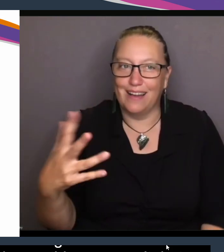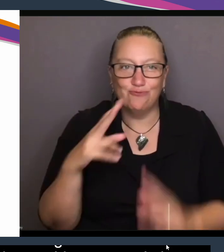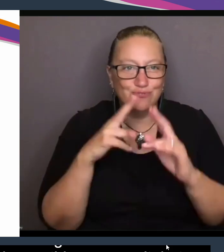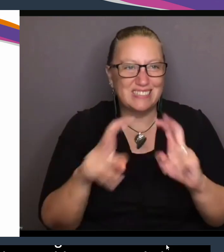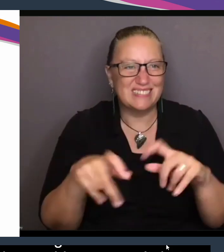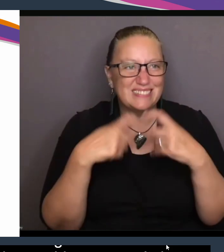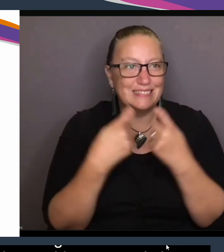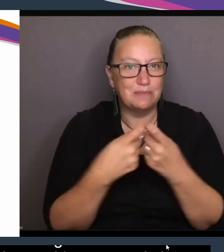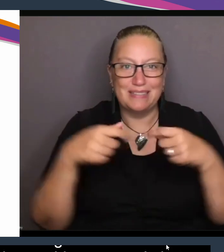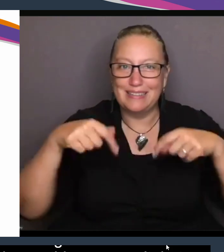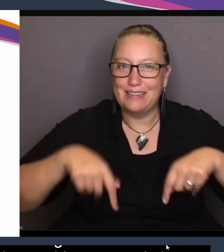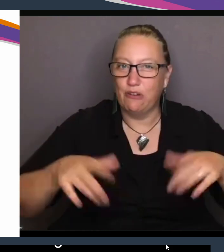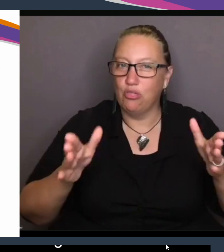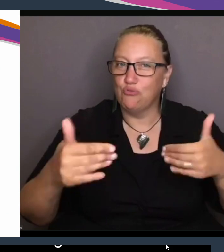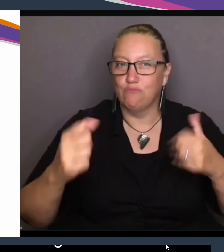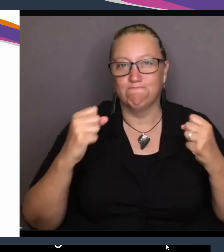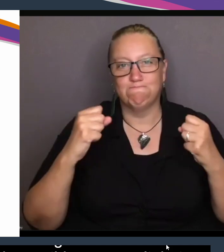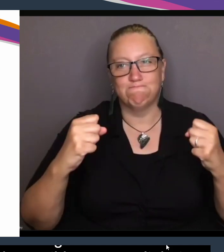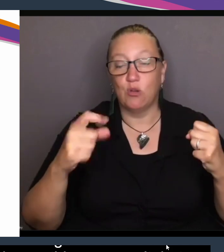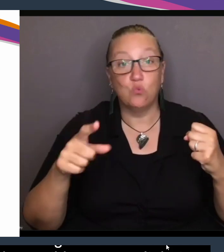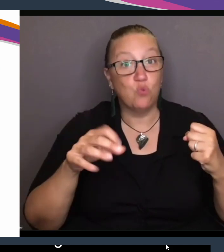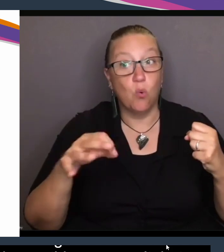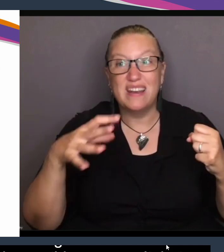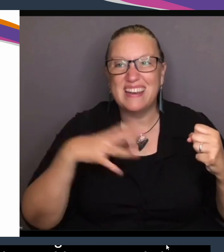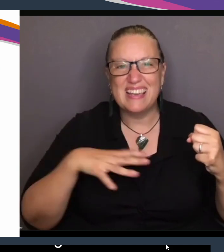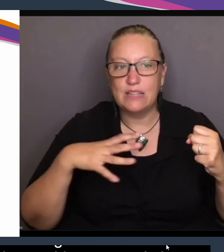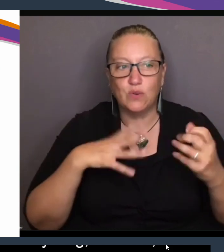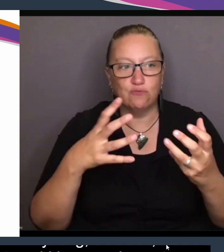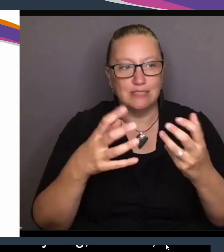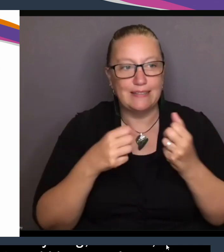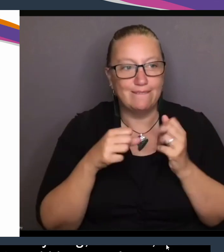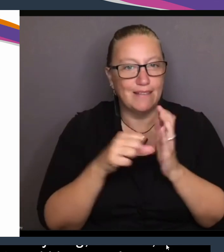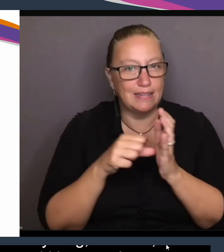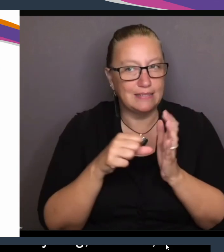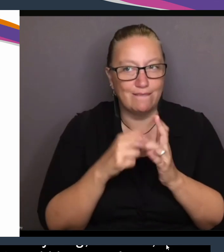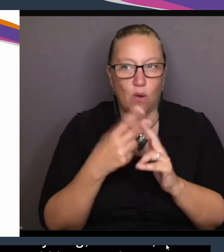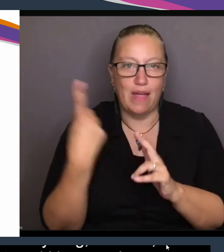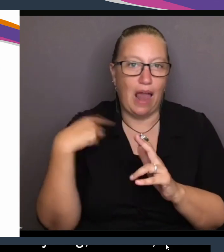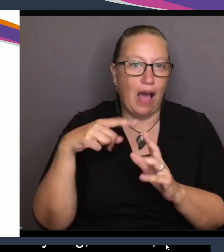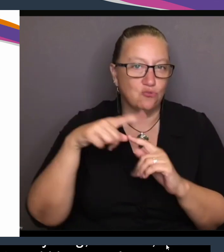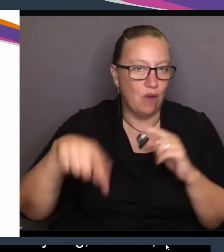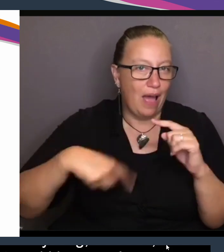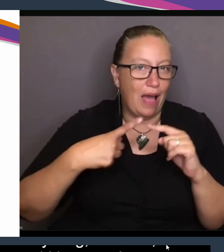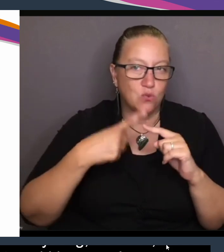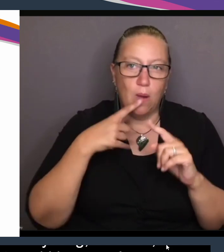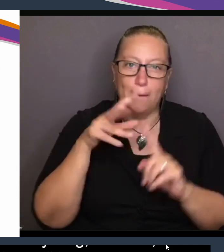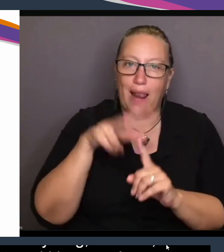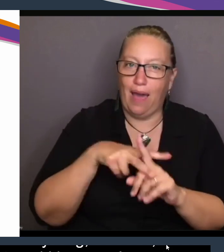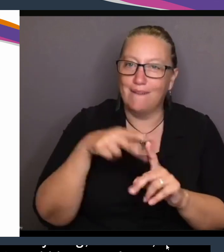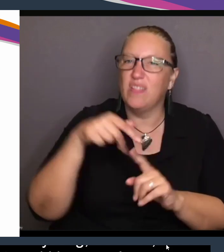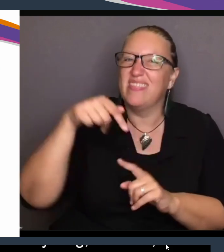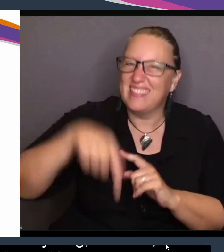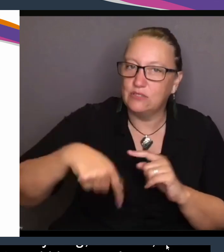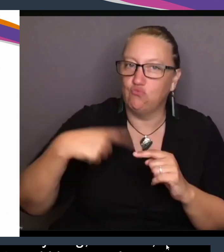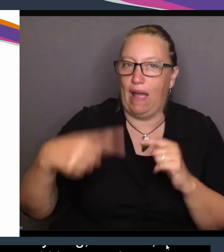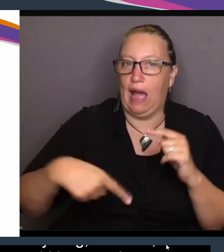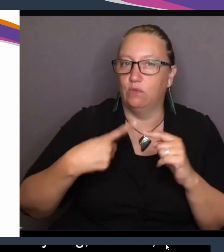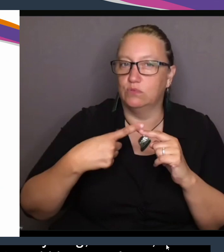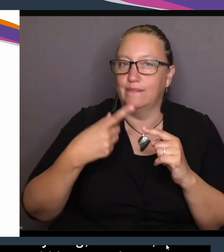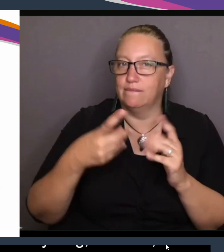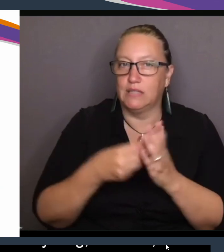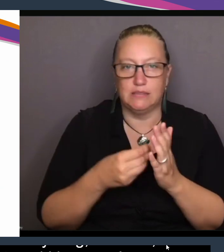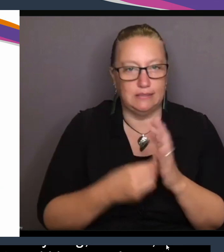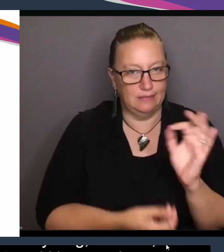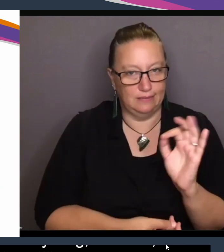room, you don't need to have received funding in our last round to apply for this round of funding. Any teams